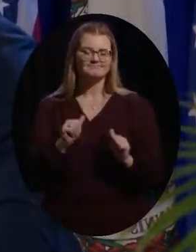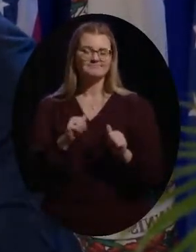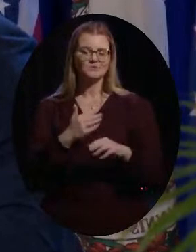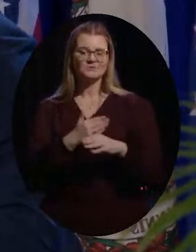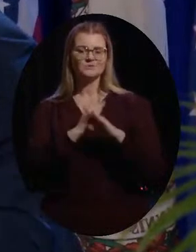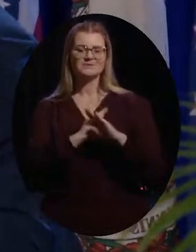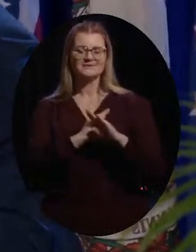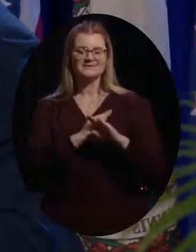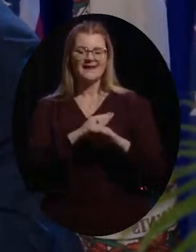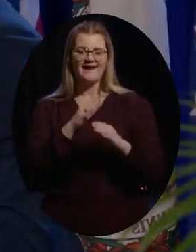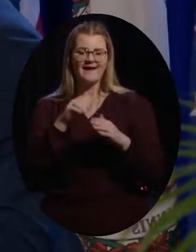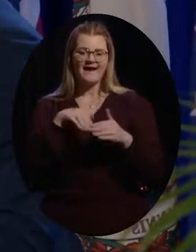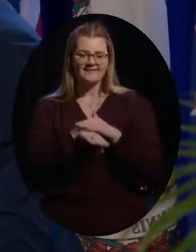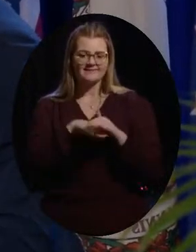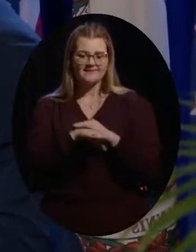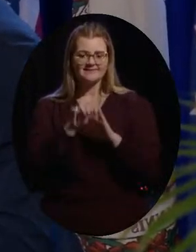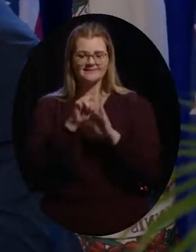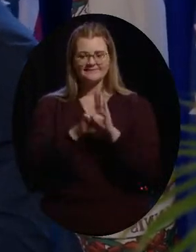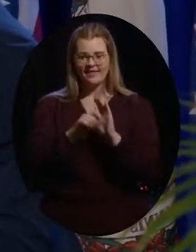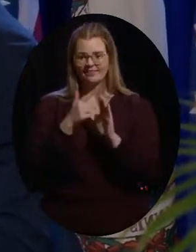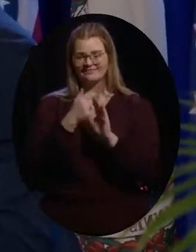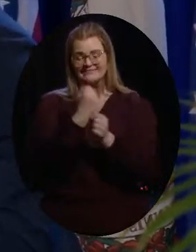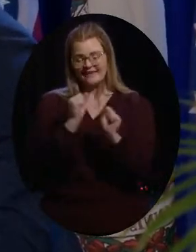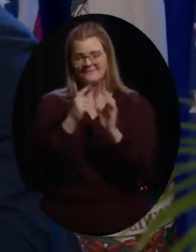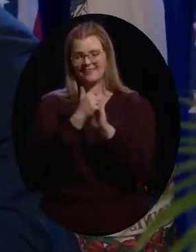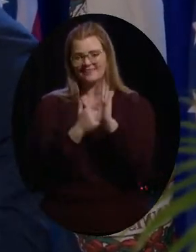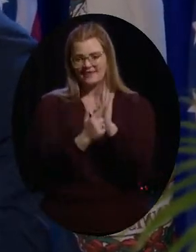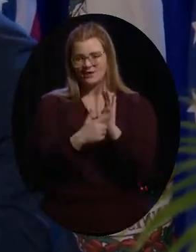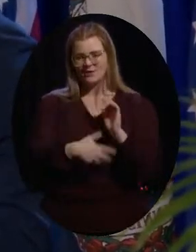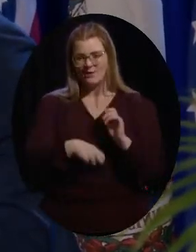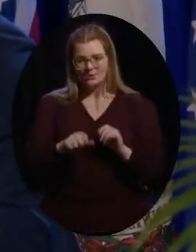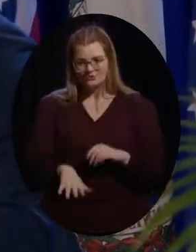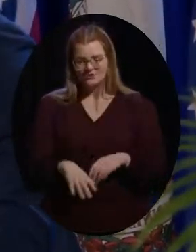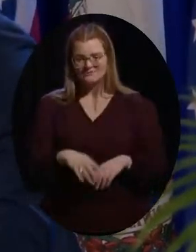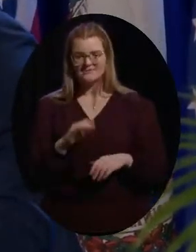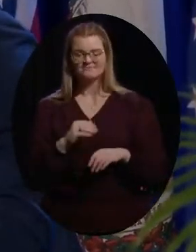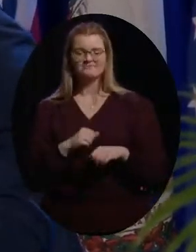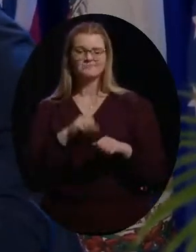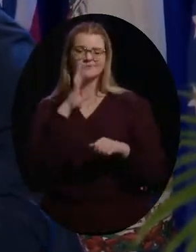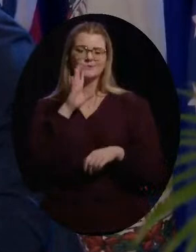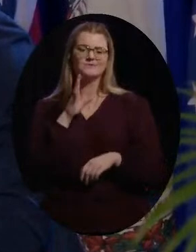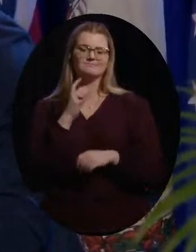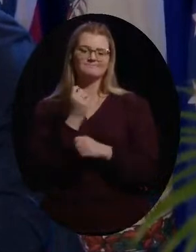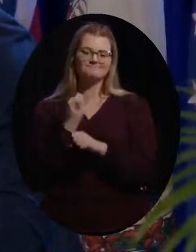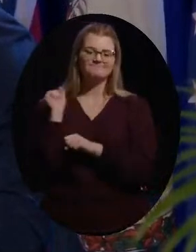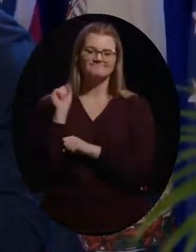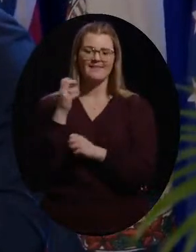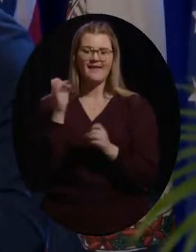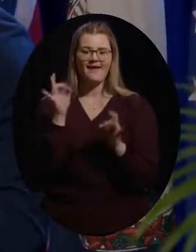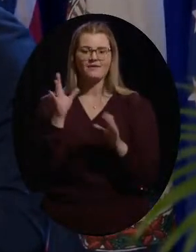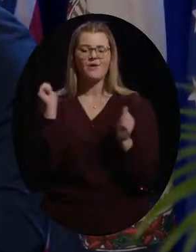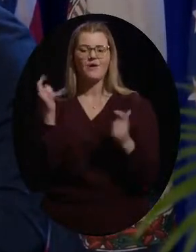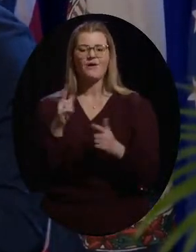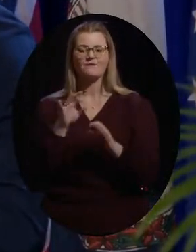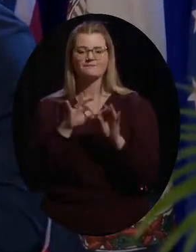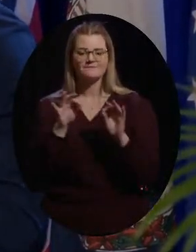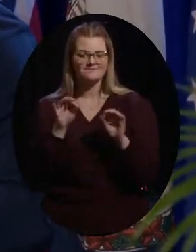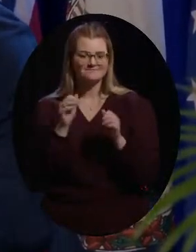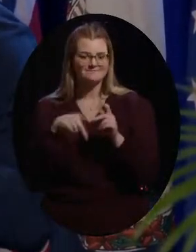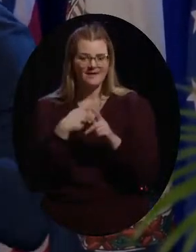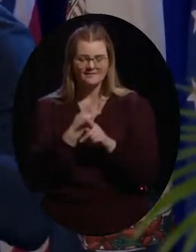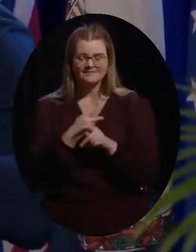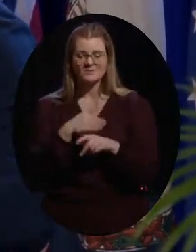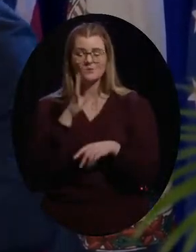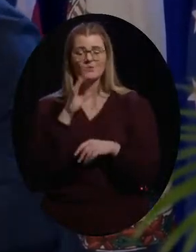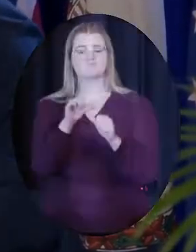safe and legal abortions, and stand up to hate in all its forms. We will continue to make Richmond a great city,